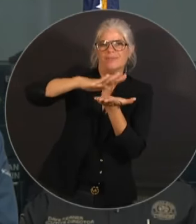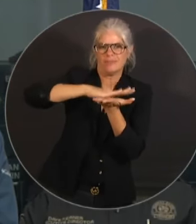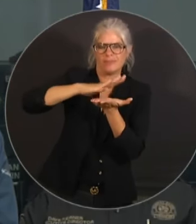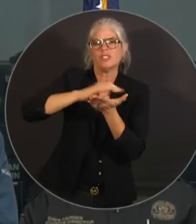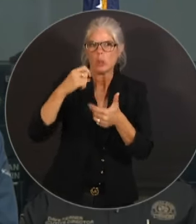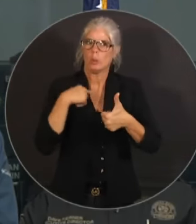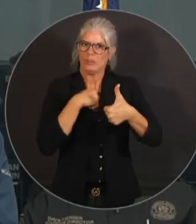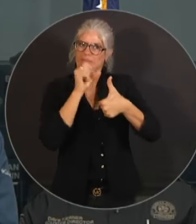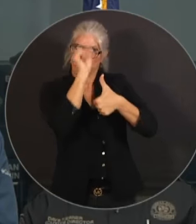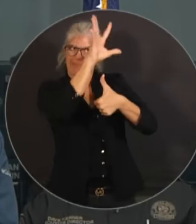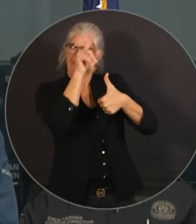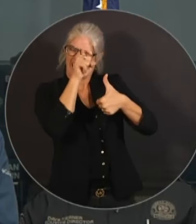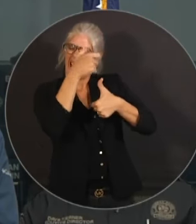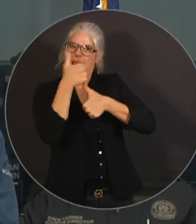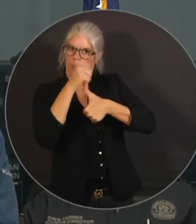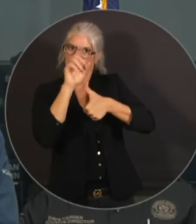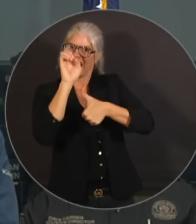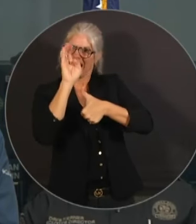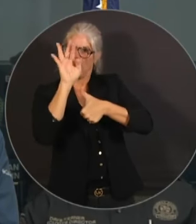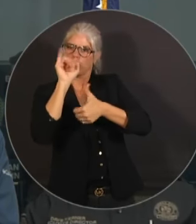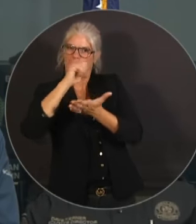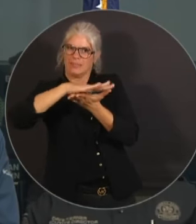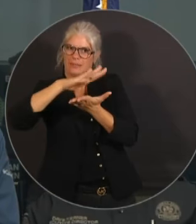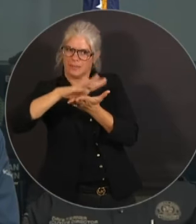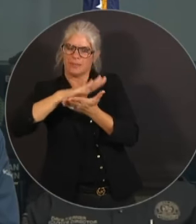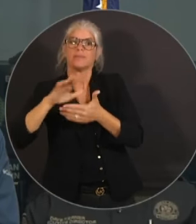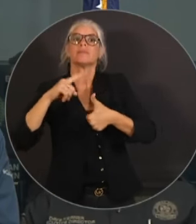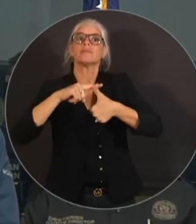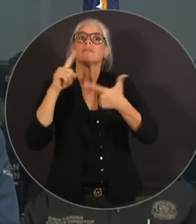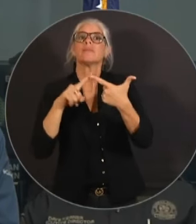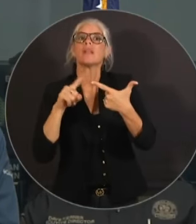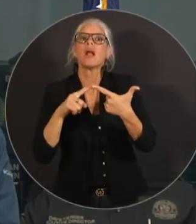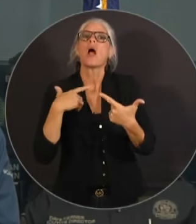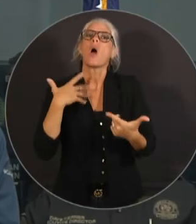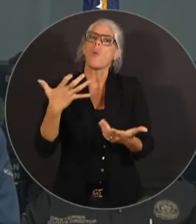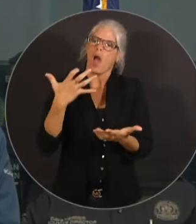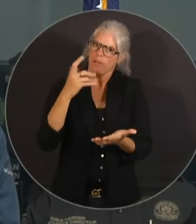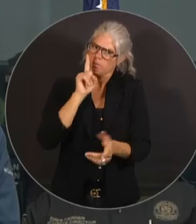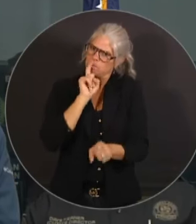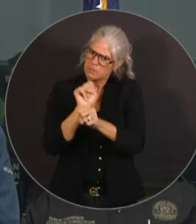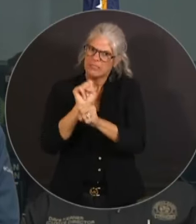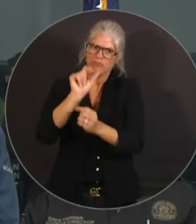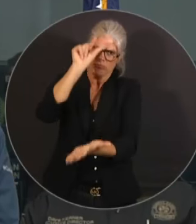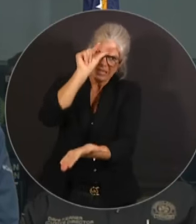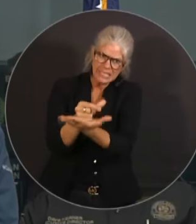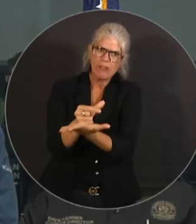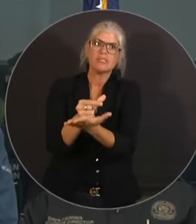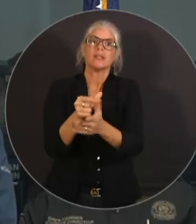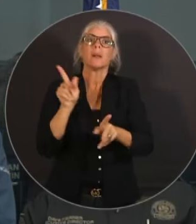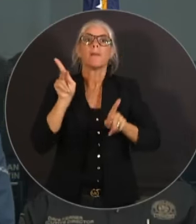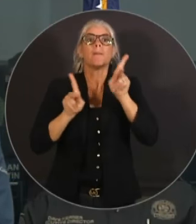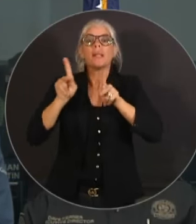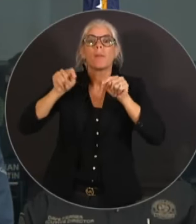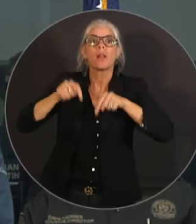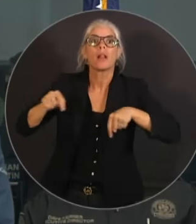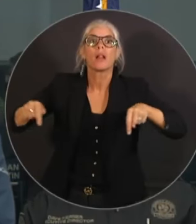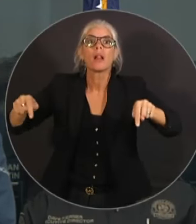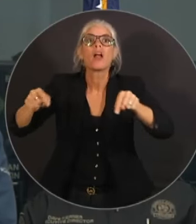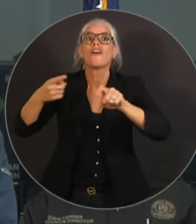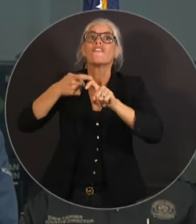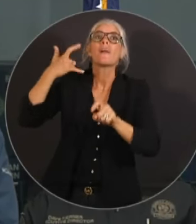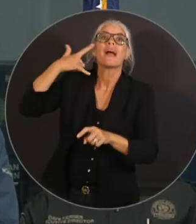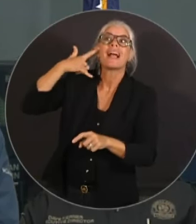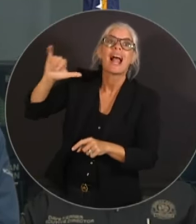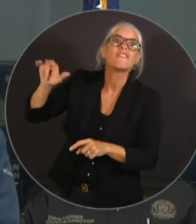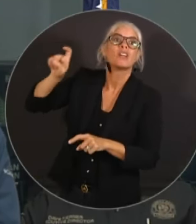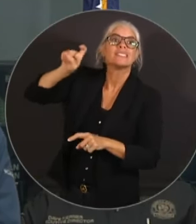makes landfall. And what we want to do is be able to guarantee individuals, say from California, Texas, the